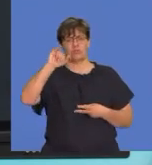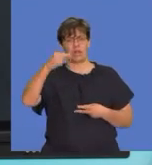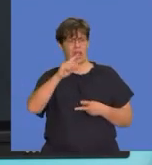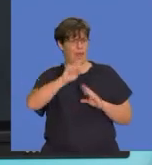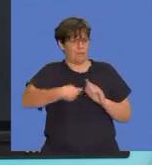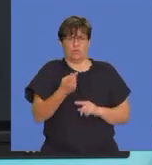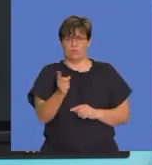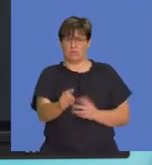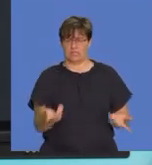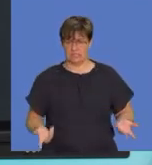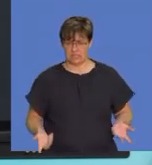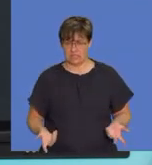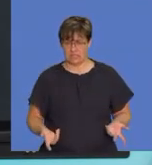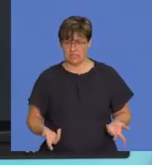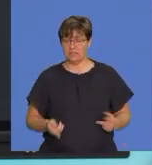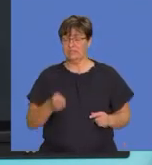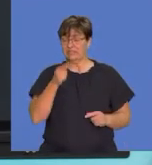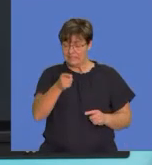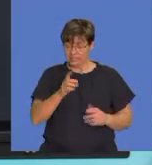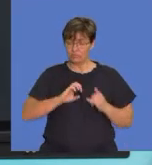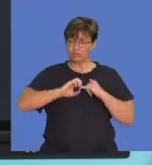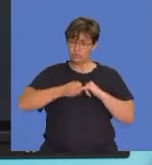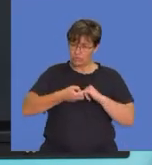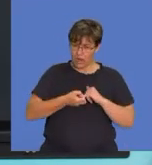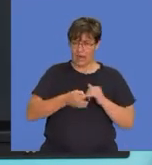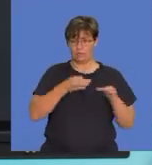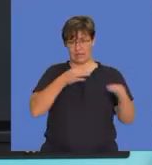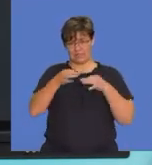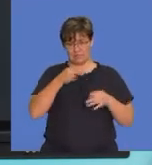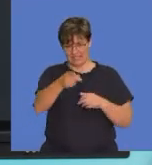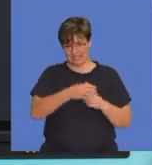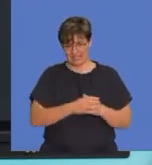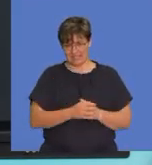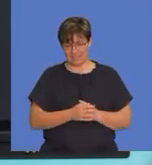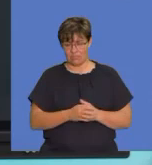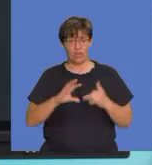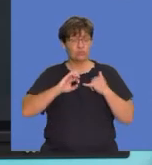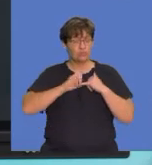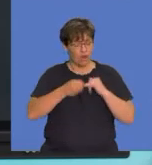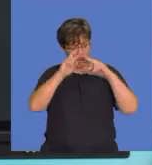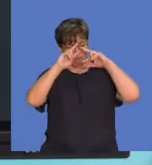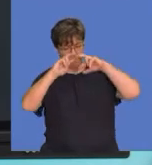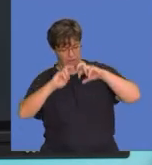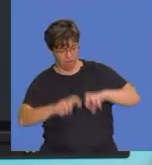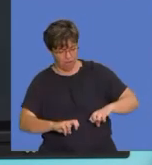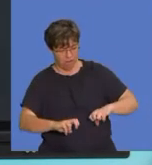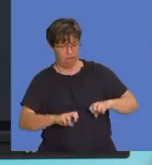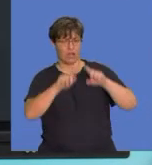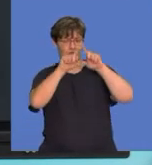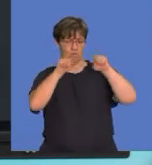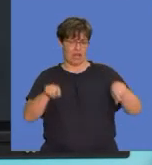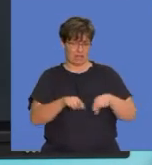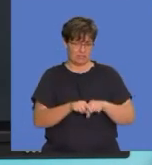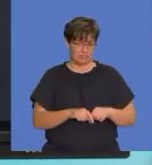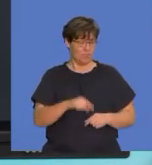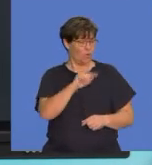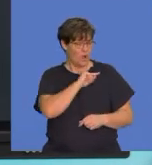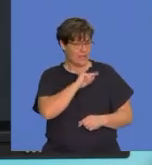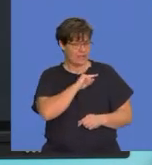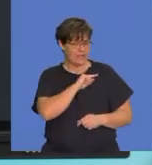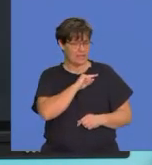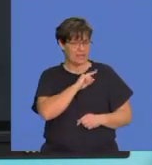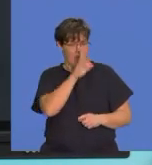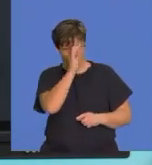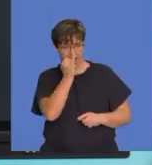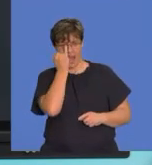big idea of what trigonometry is all about, because that's what I've been trying to do with you here. We've been trying to